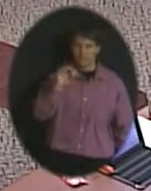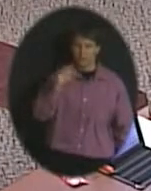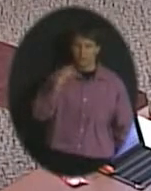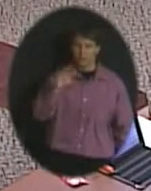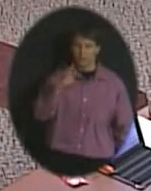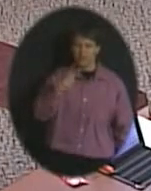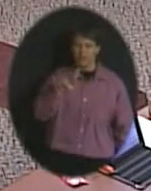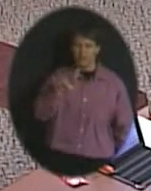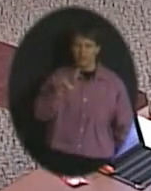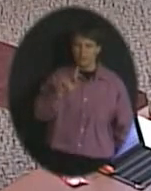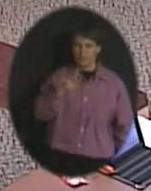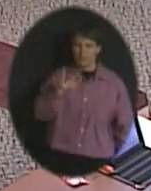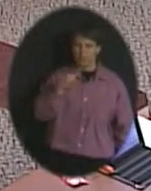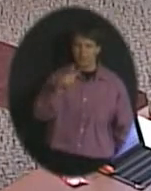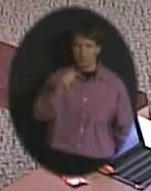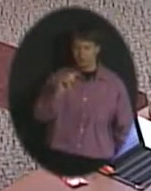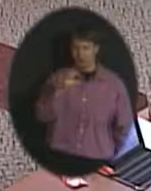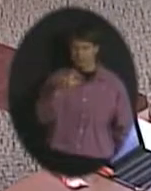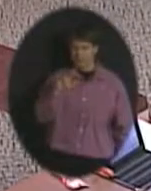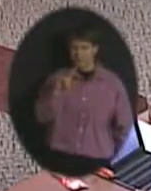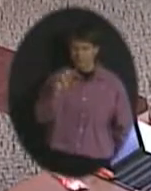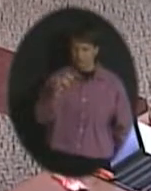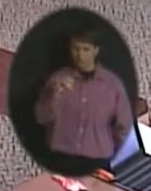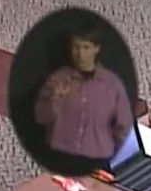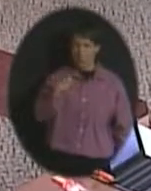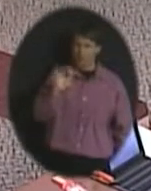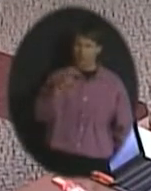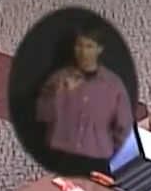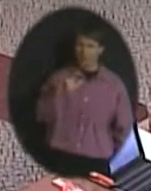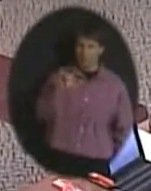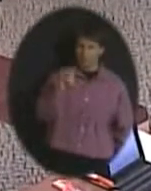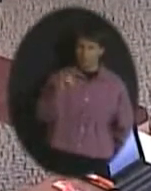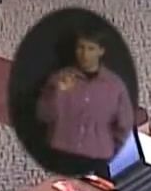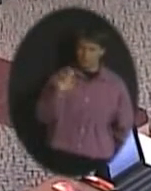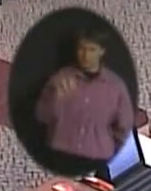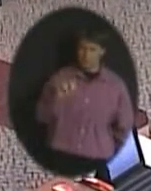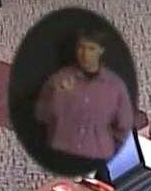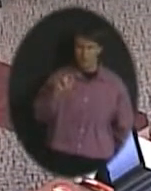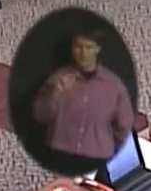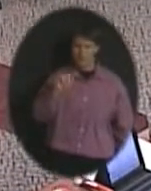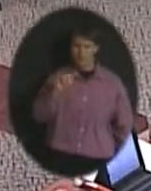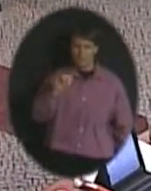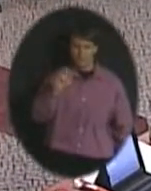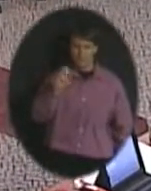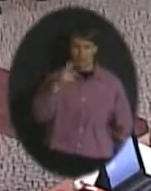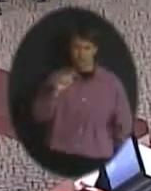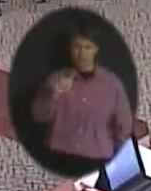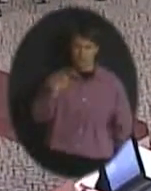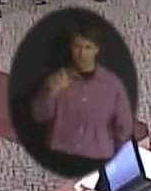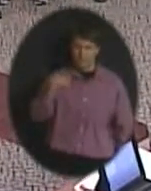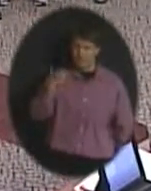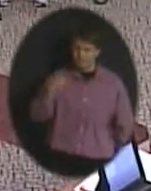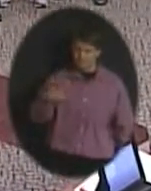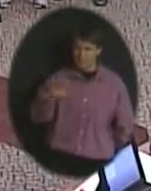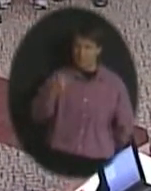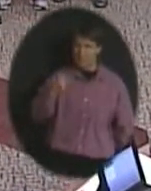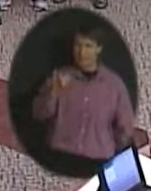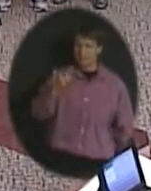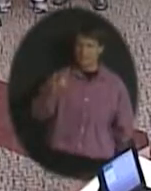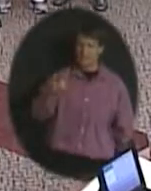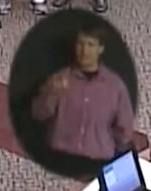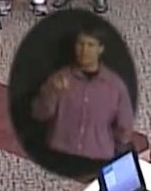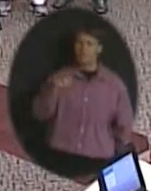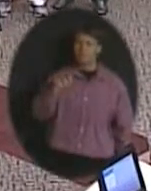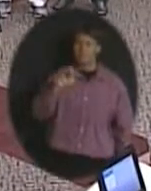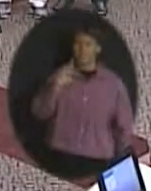Shivashankar, Timothy Weber, Michael Johnson, Natasha Graham, Marissa Madeira, David Nelson, Mark